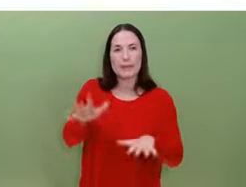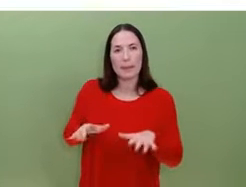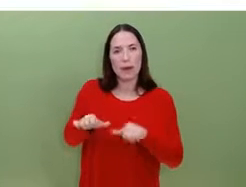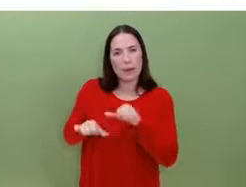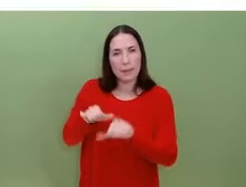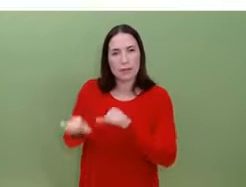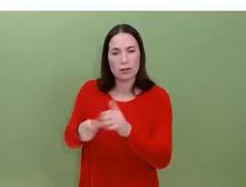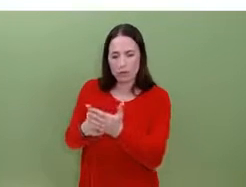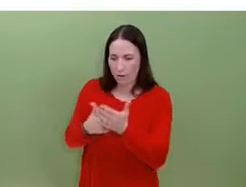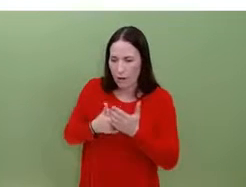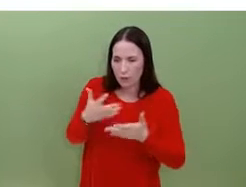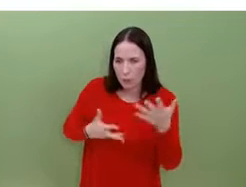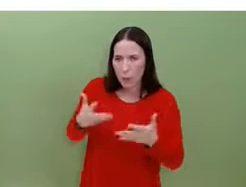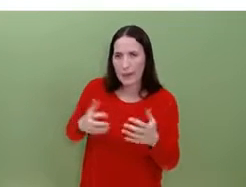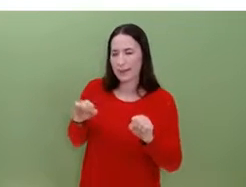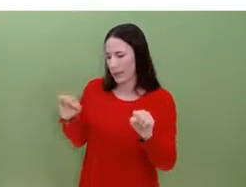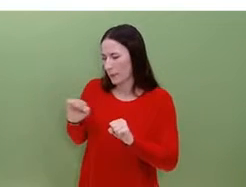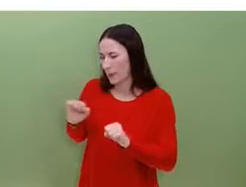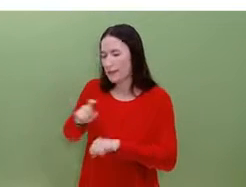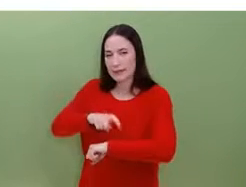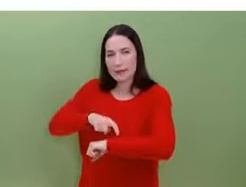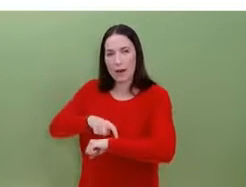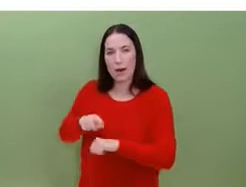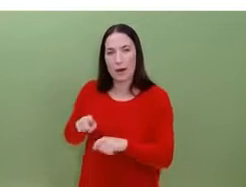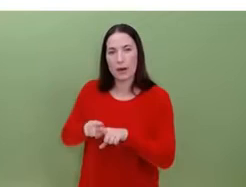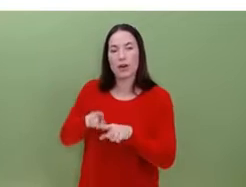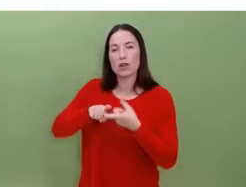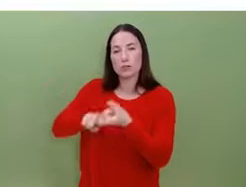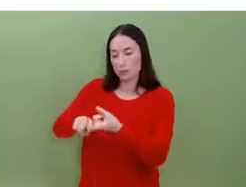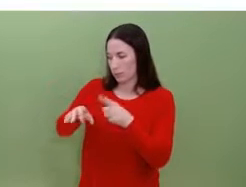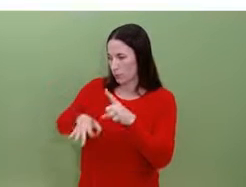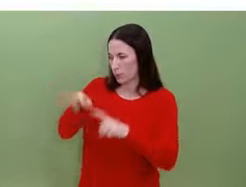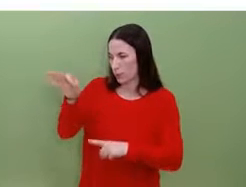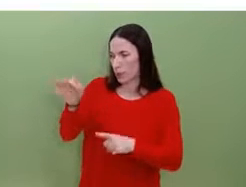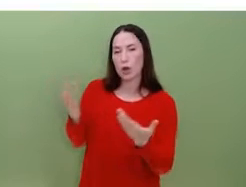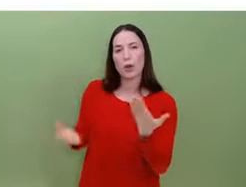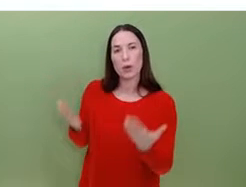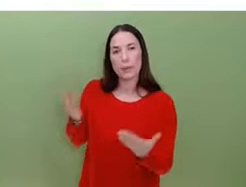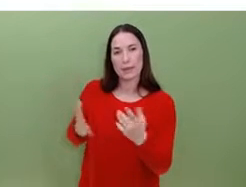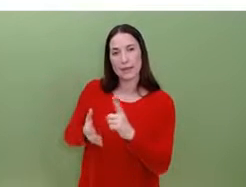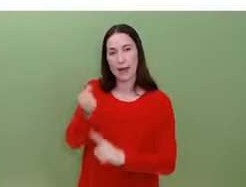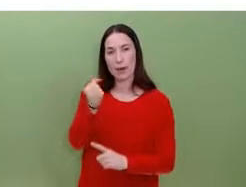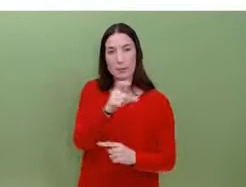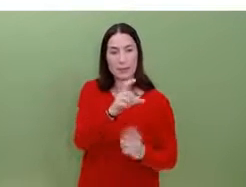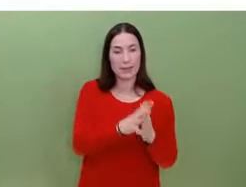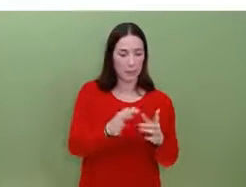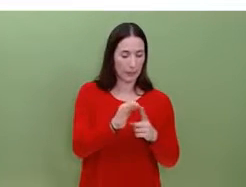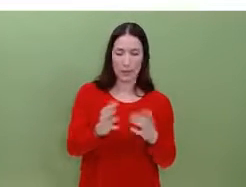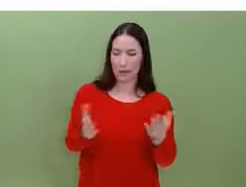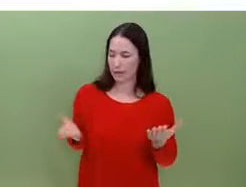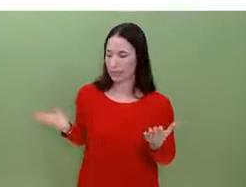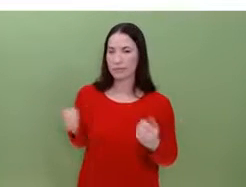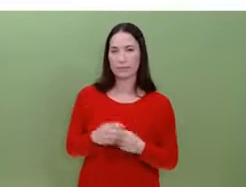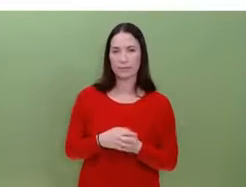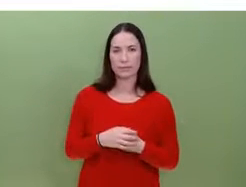times, and reliable improvement in compared to the outcomes of our CWPs. We hope to apply the